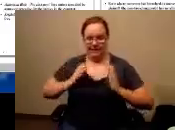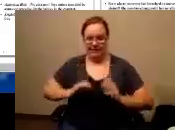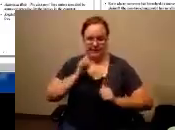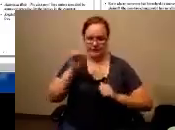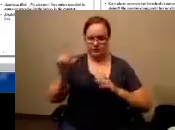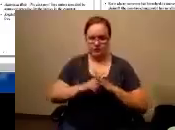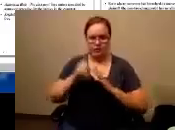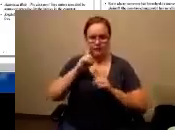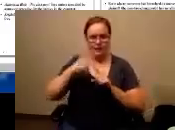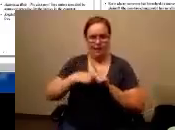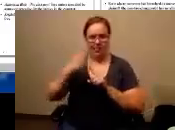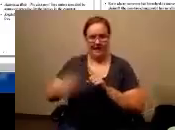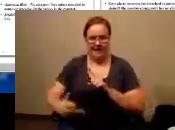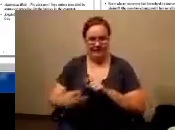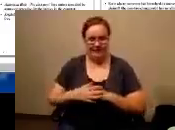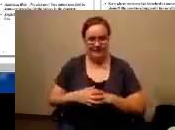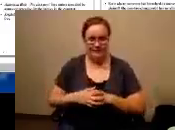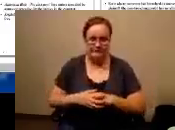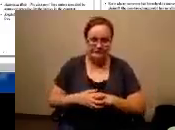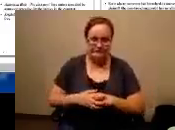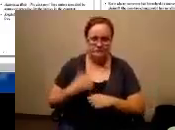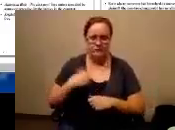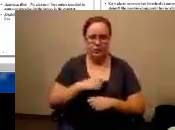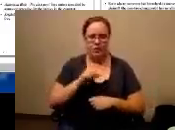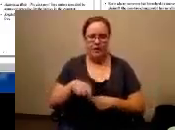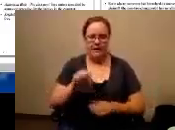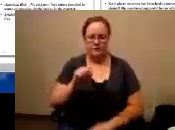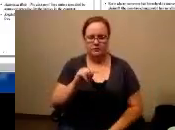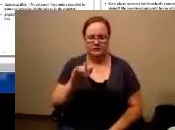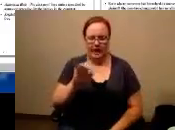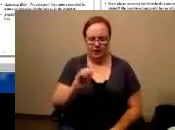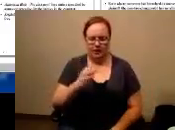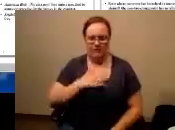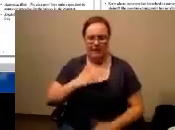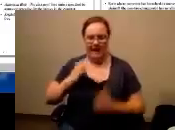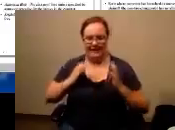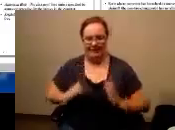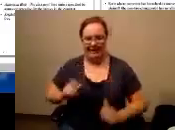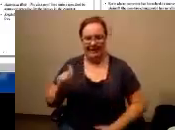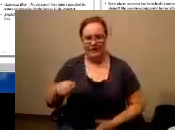half. We ended up settling, and my client paid $150,000